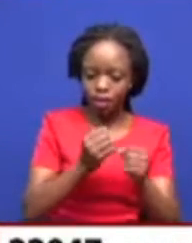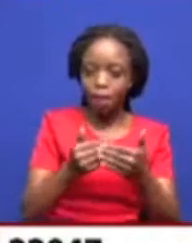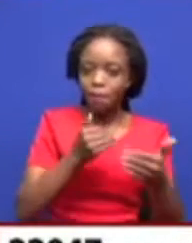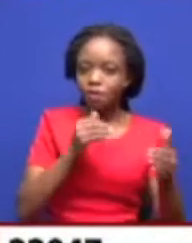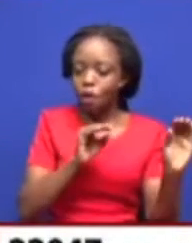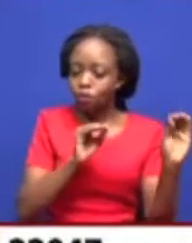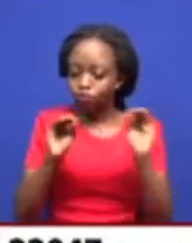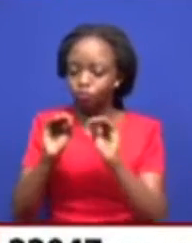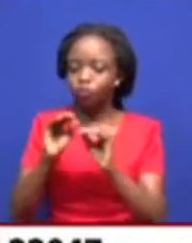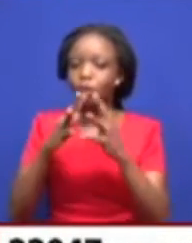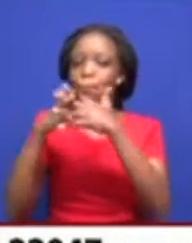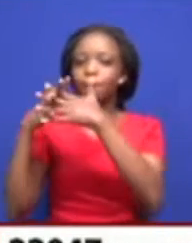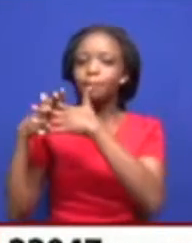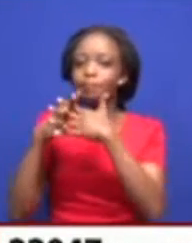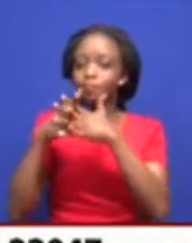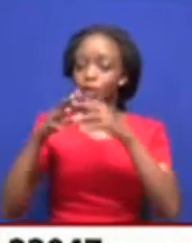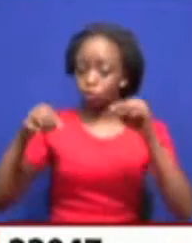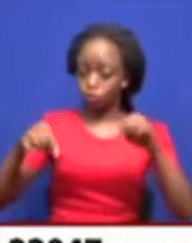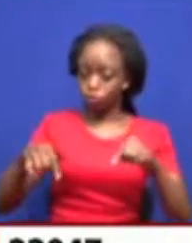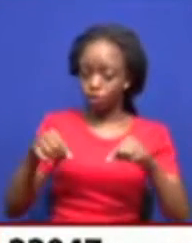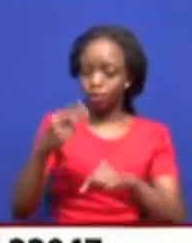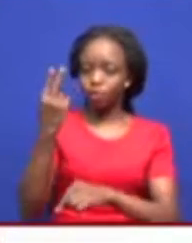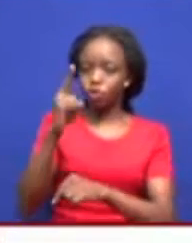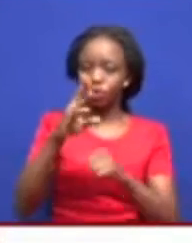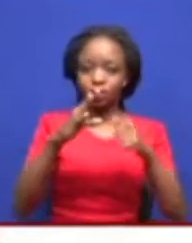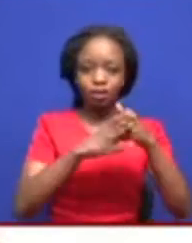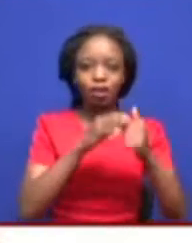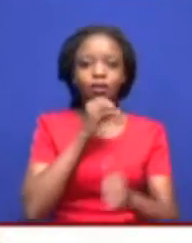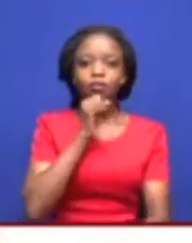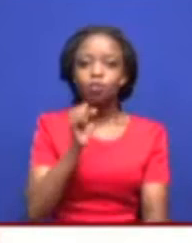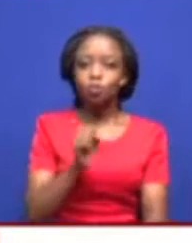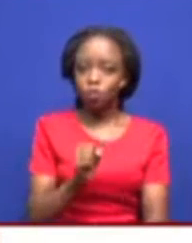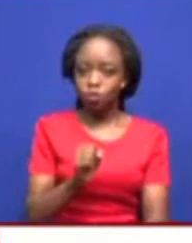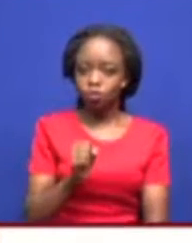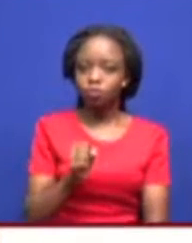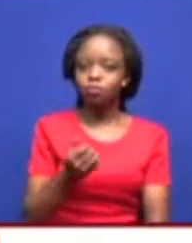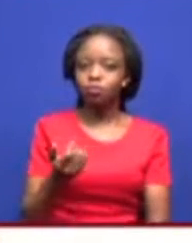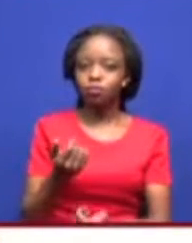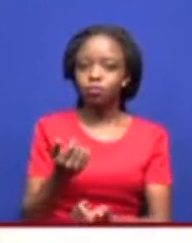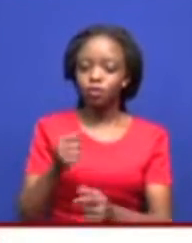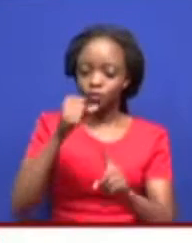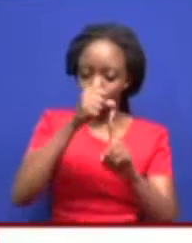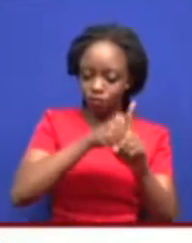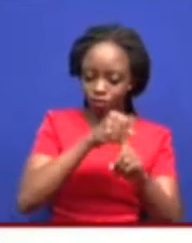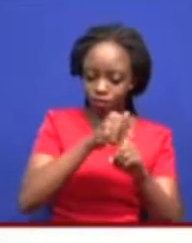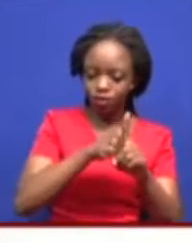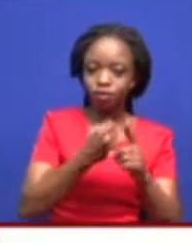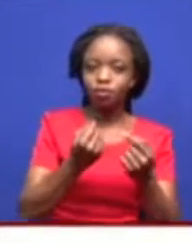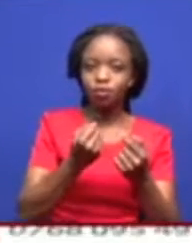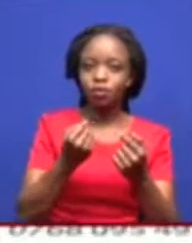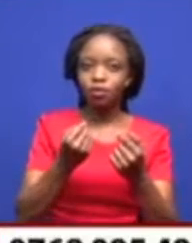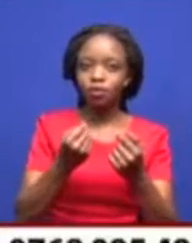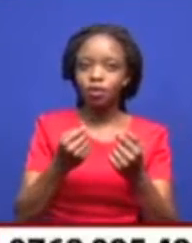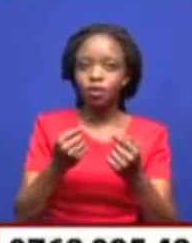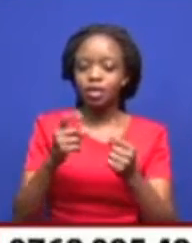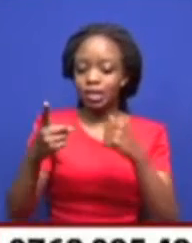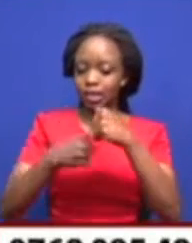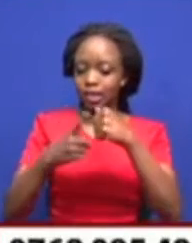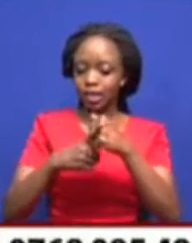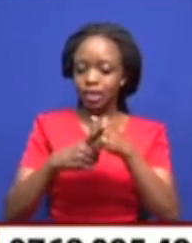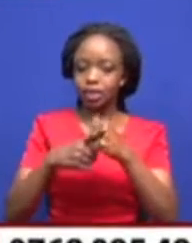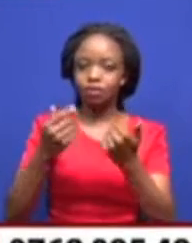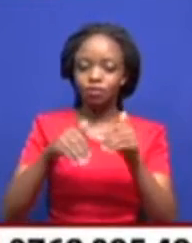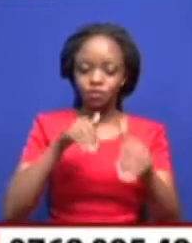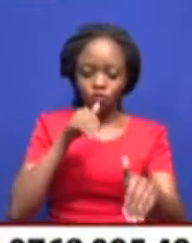the U.S. Today, 29-year-old Olat is a front runner in the Minneapolis Ward 6 City Council